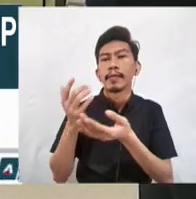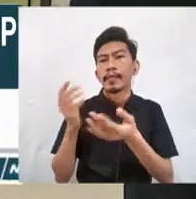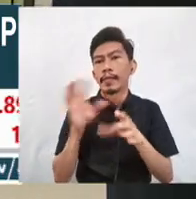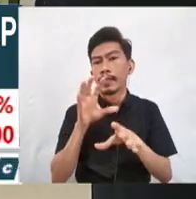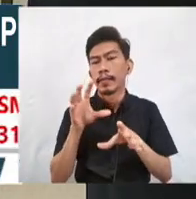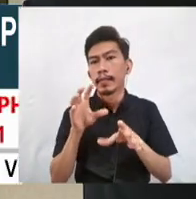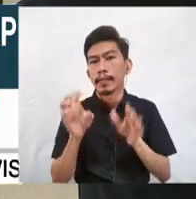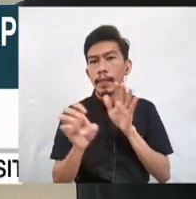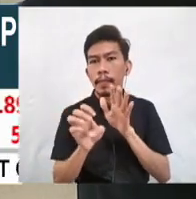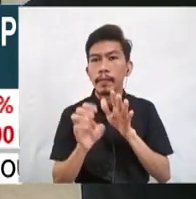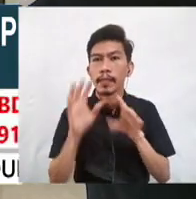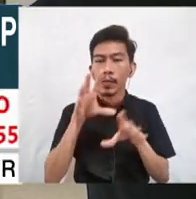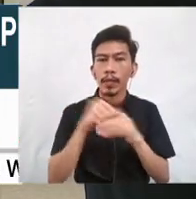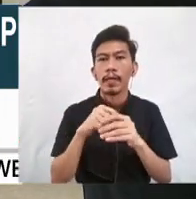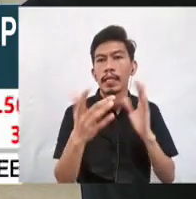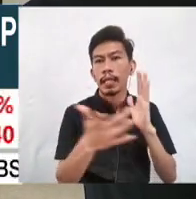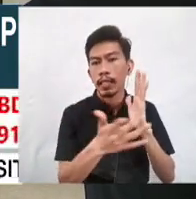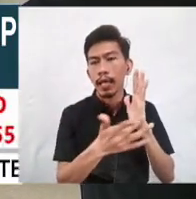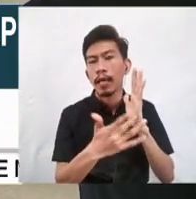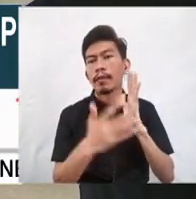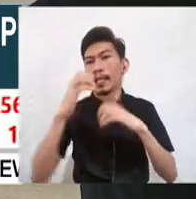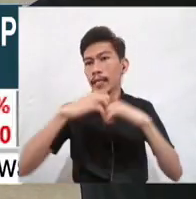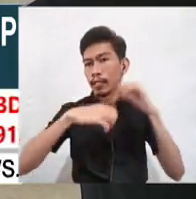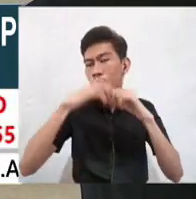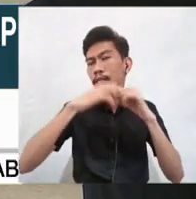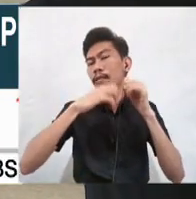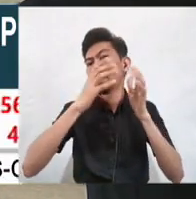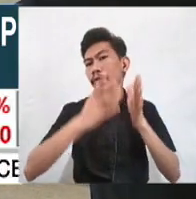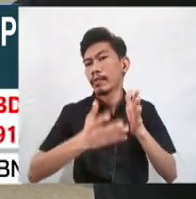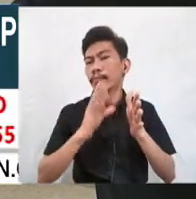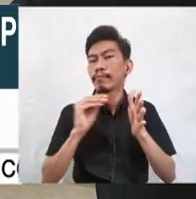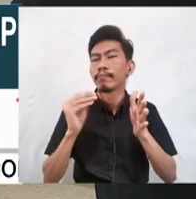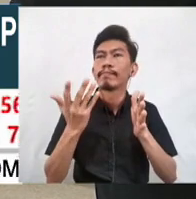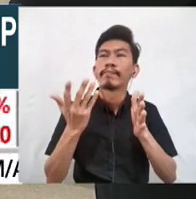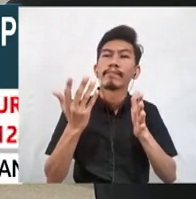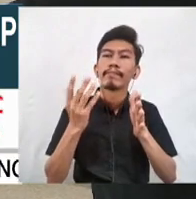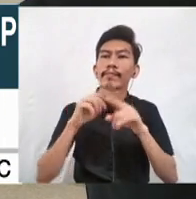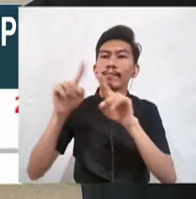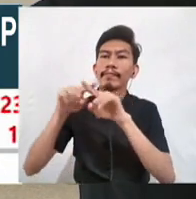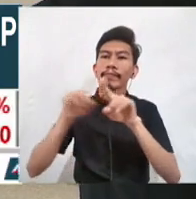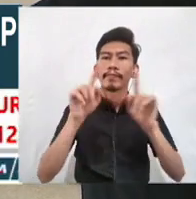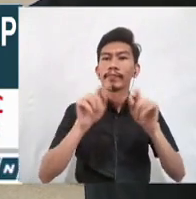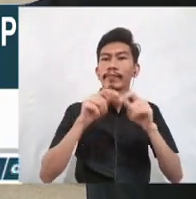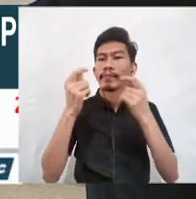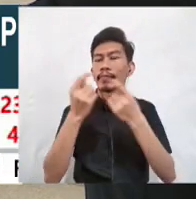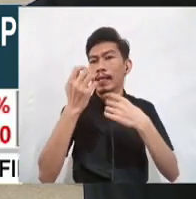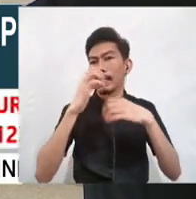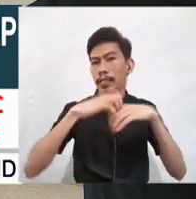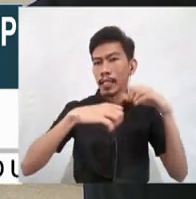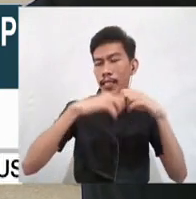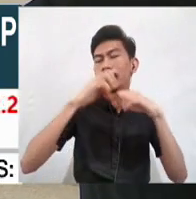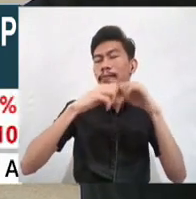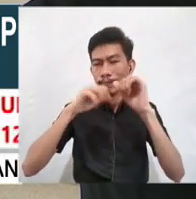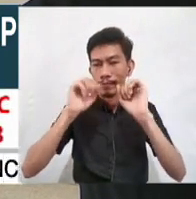iba pa yung sa mga technical, no, they need engineers, all areas of engineering, all fields of engineering, no.